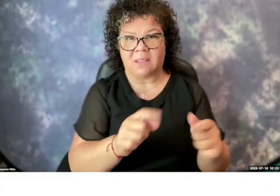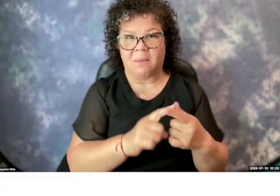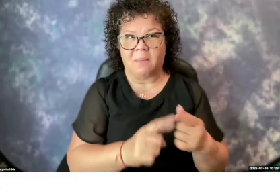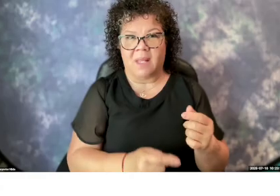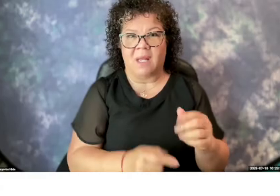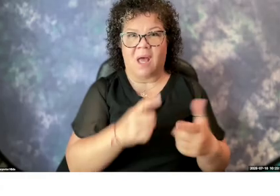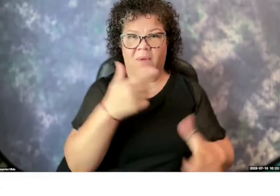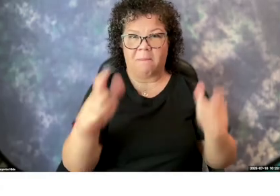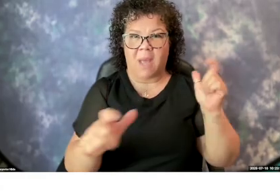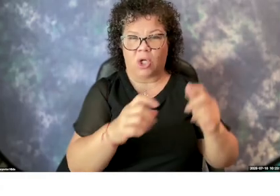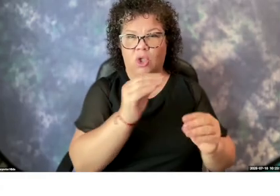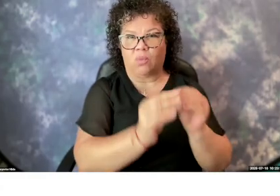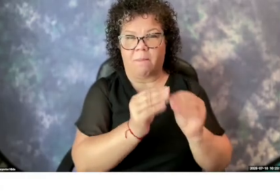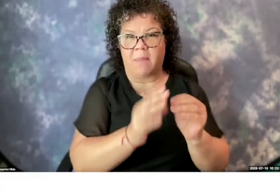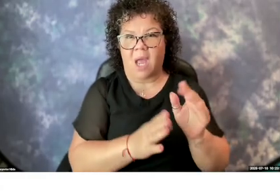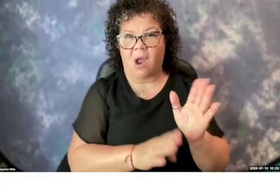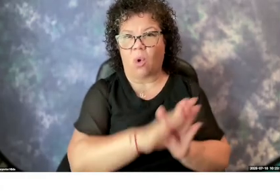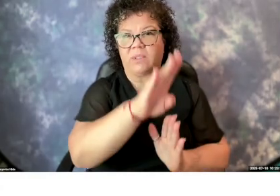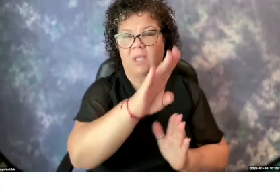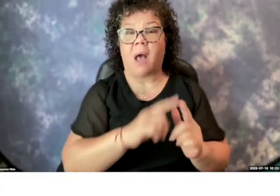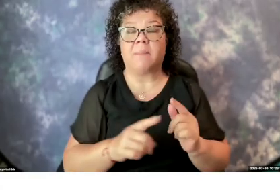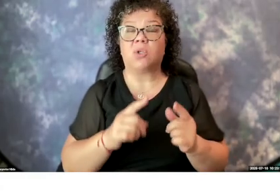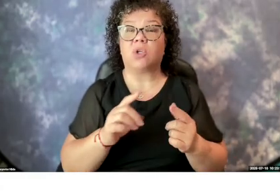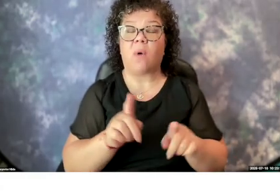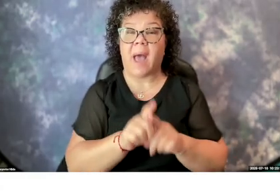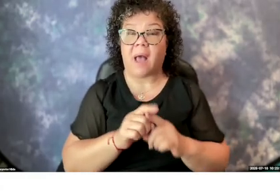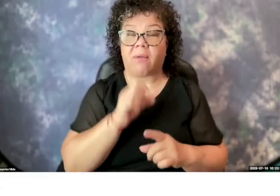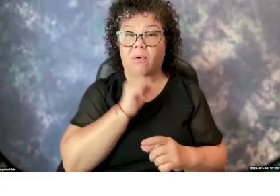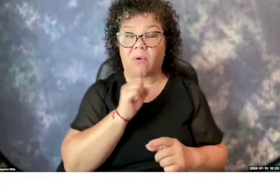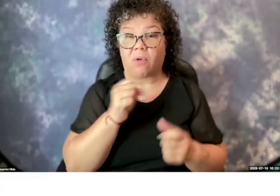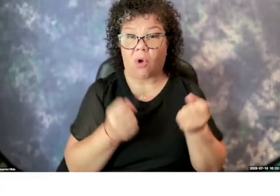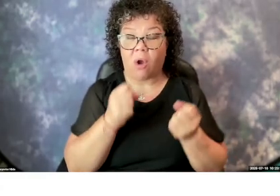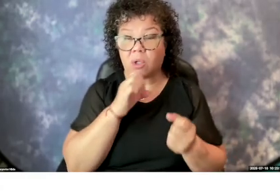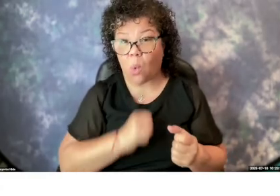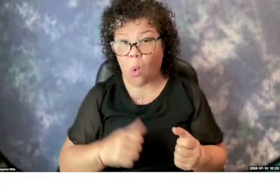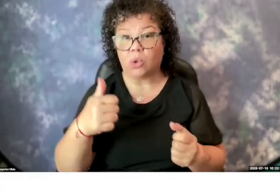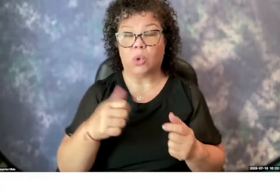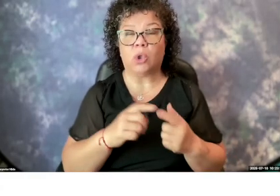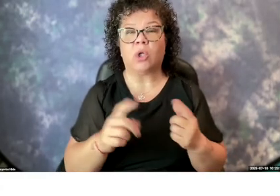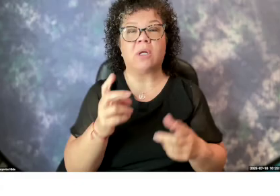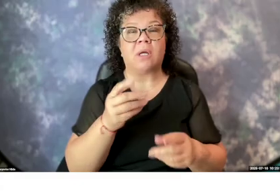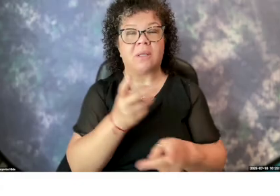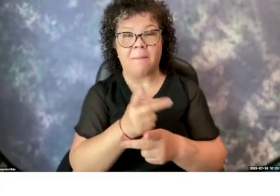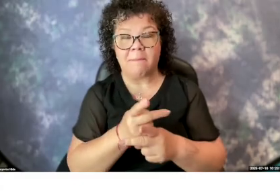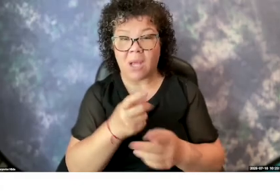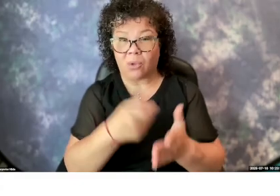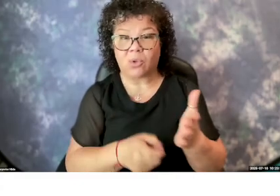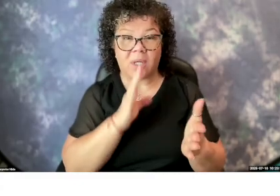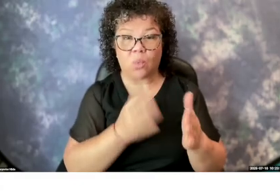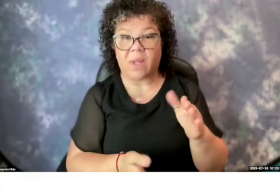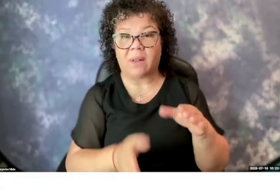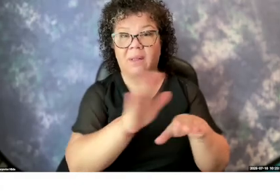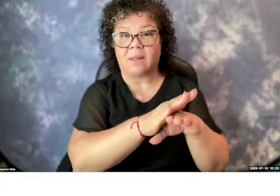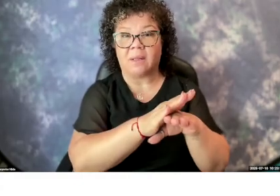as we get further into a vehicle's life, there's a higher likelihood that maintenance costs will be higher and that